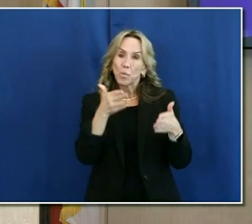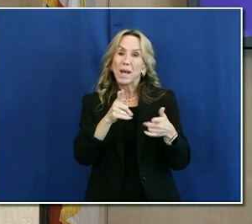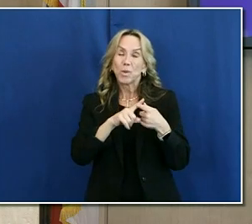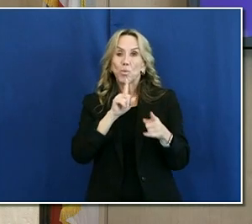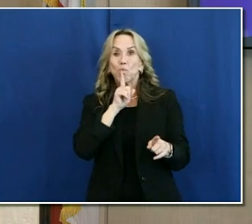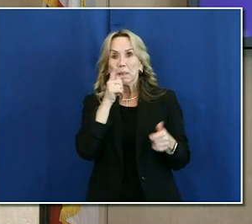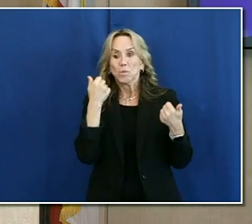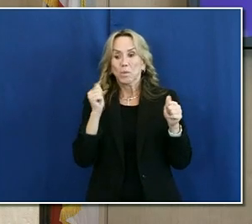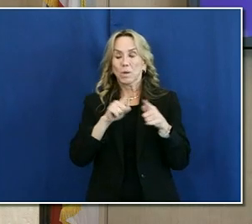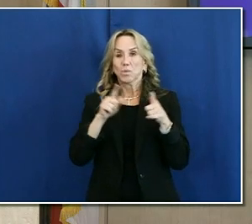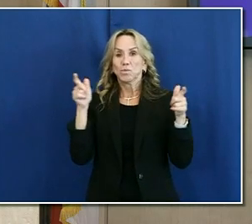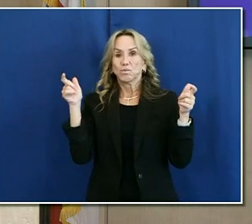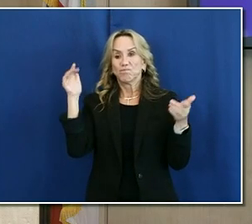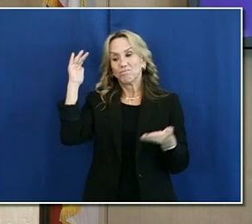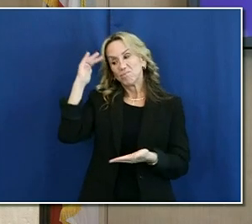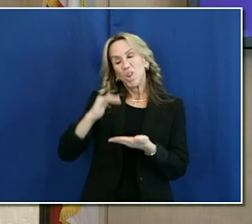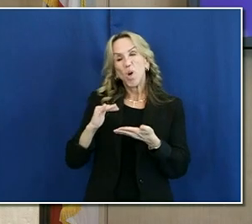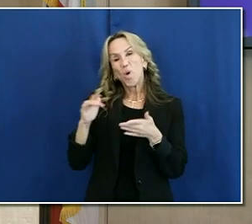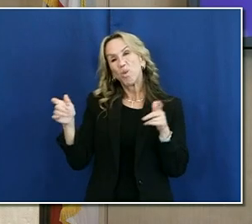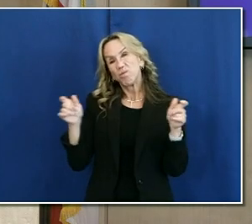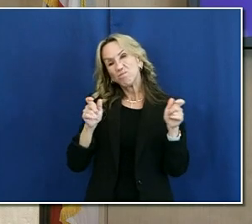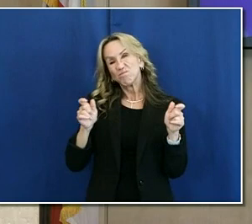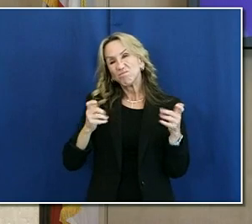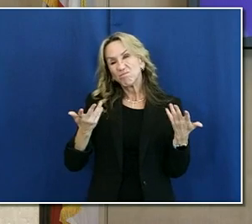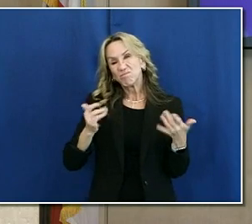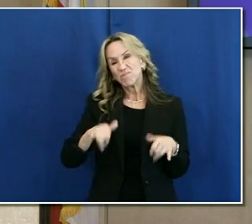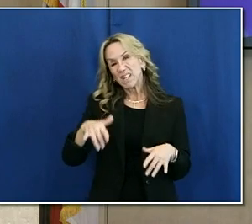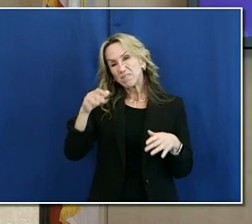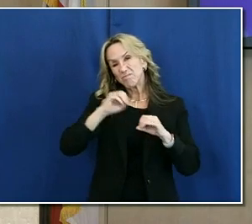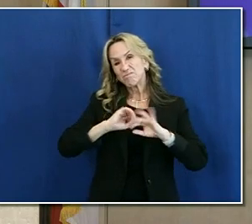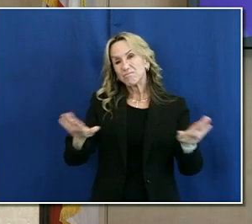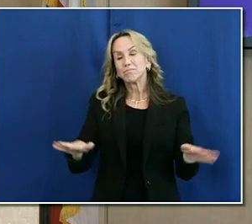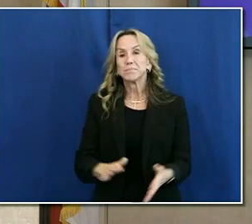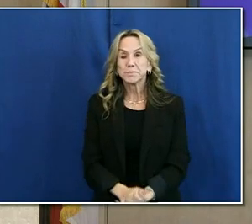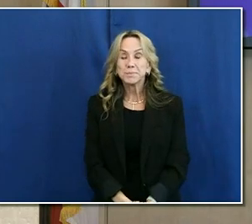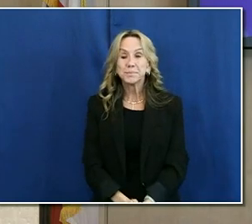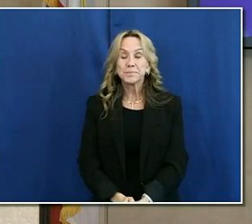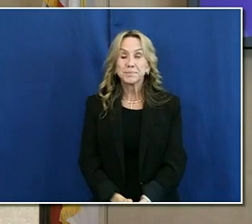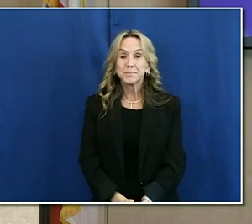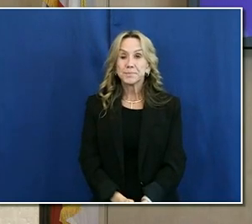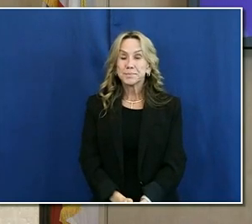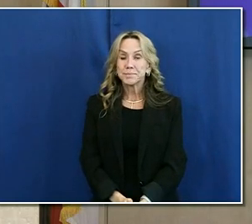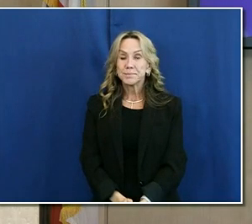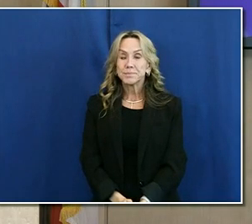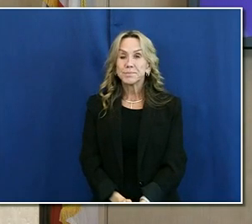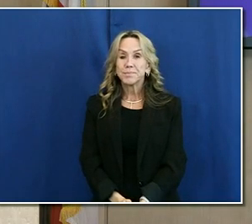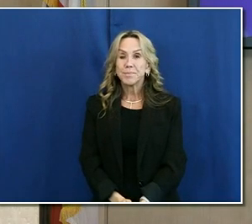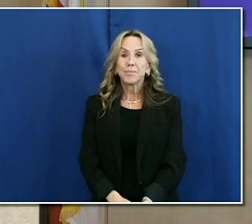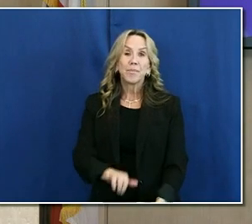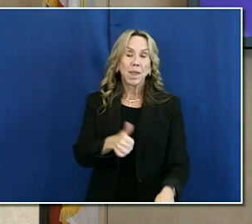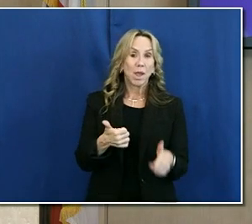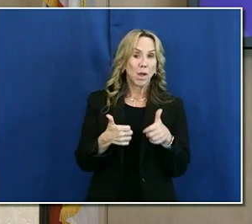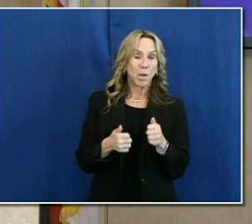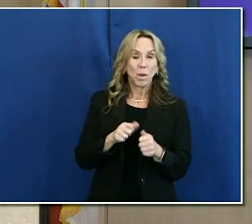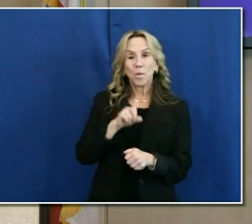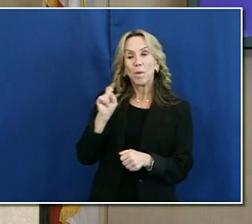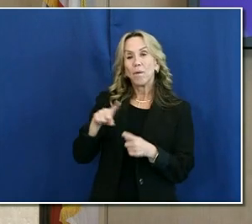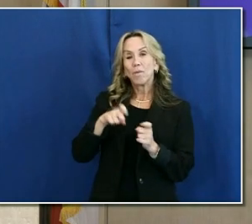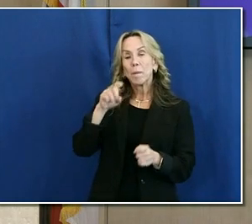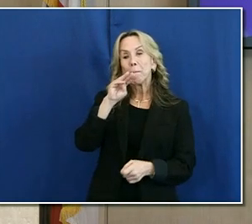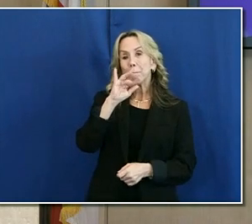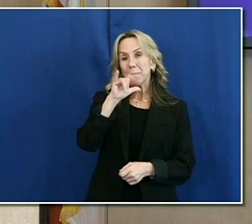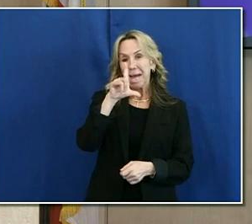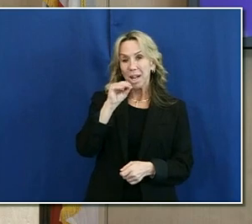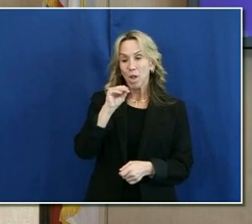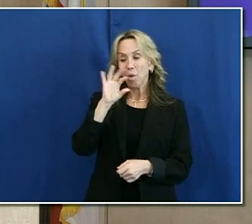try and slow the spread as we go through it. Next question. Okay. This question is from Milo from